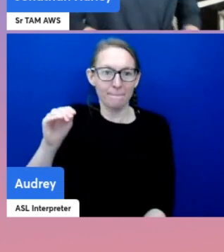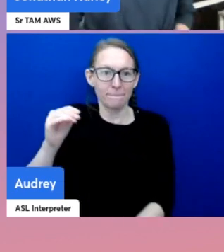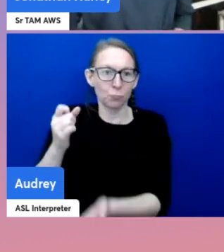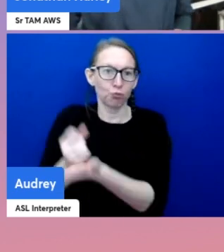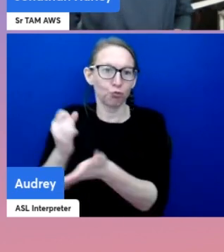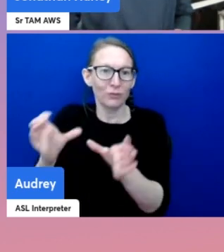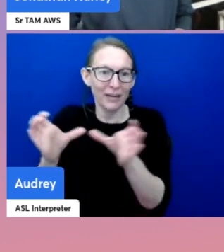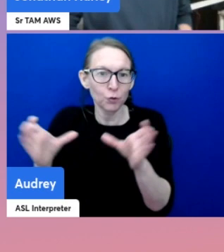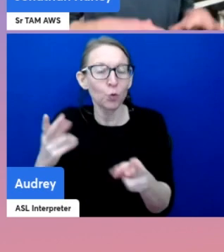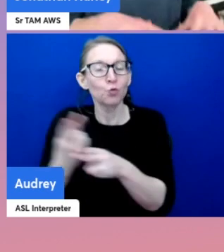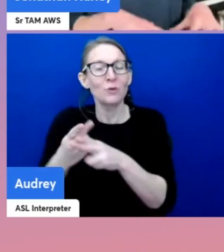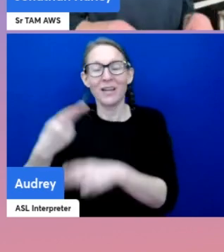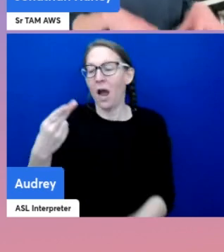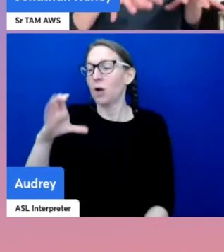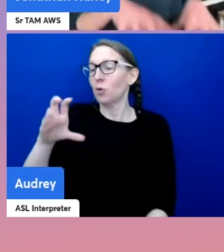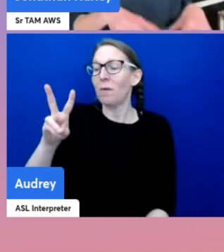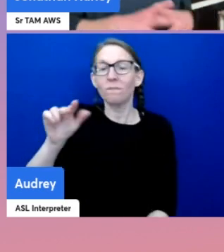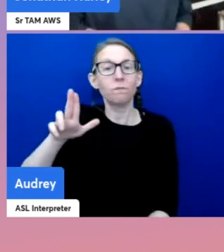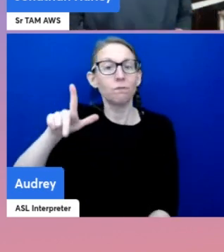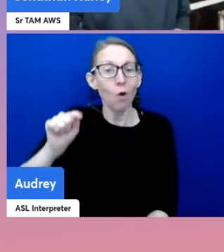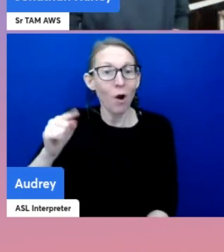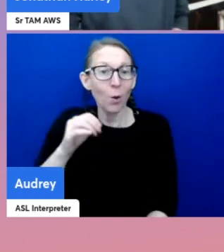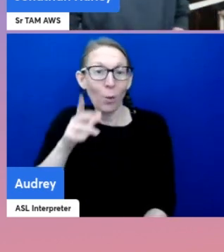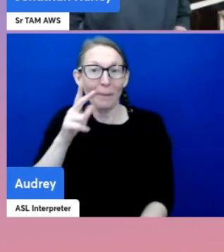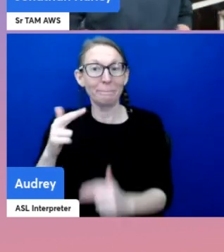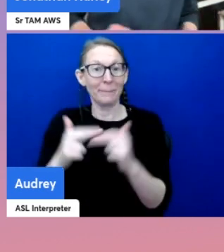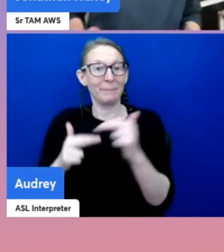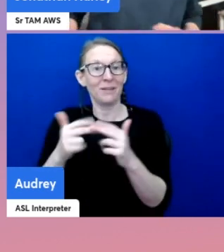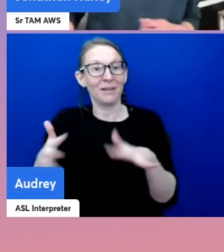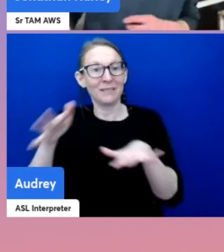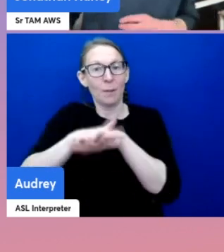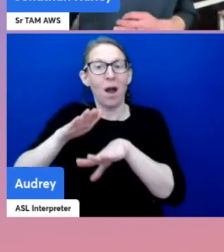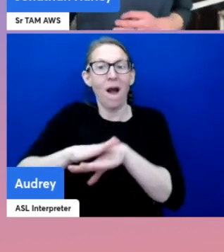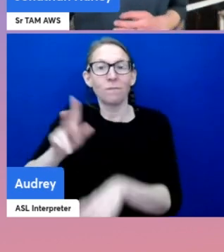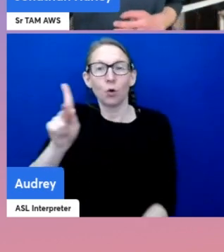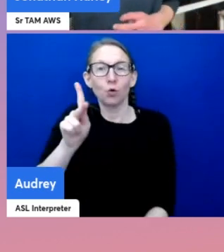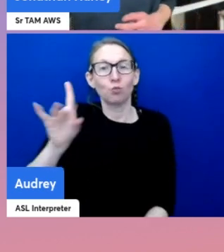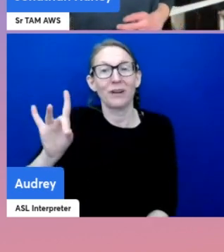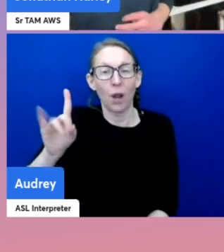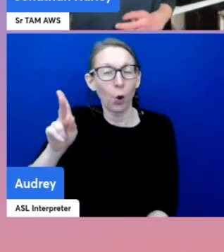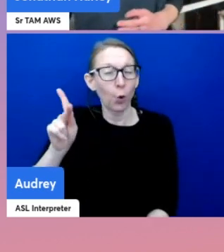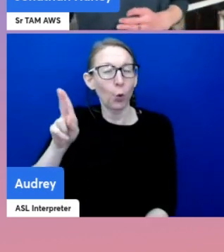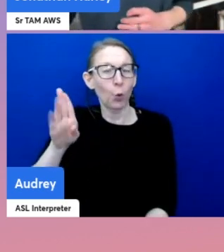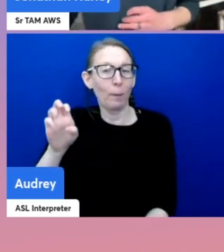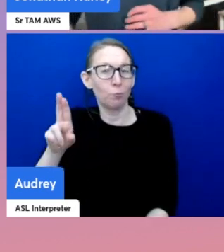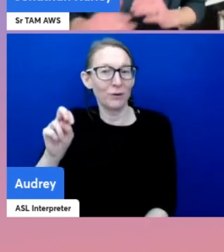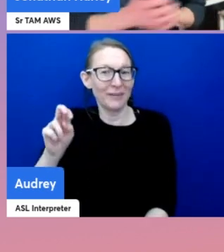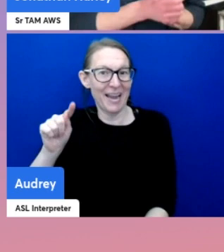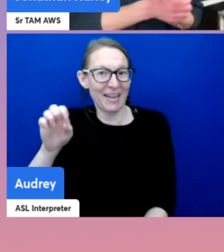HashiCorp Vault, and we'll be building entirely on top of Kubernetes, which we'll see as we go forward.